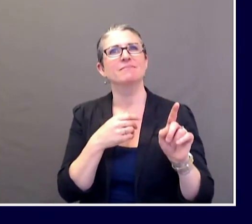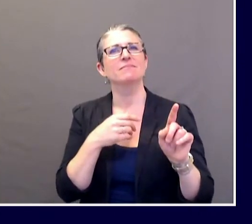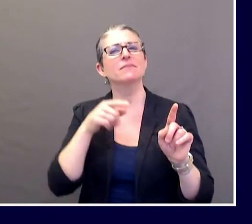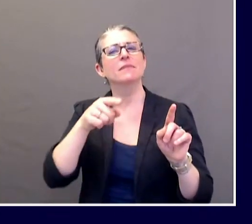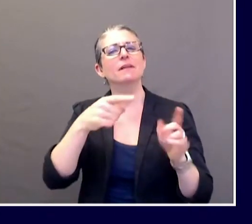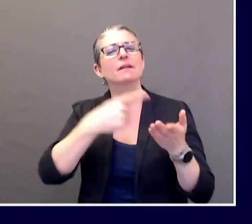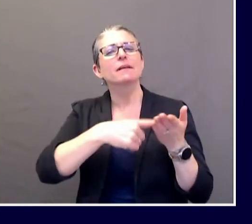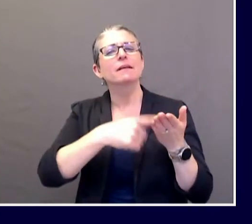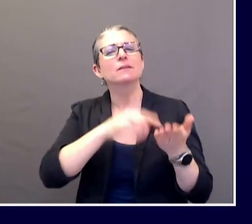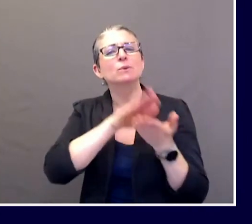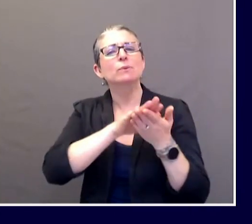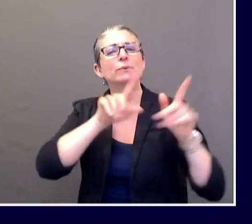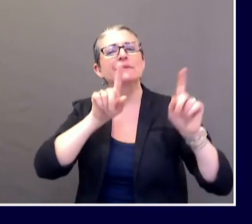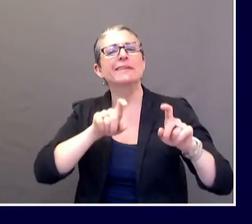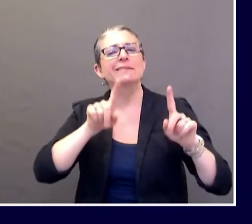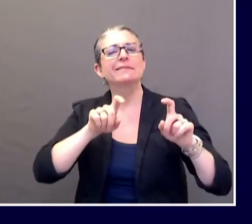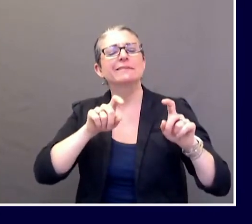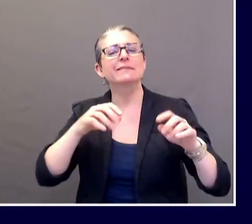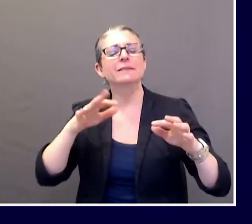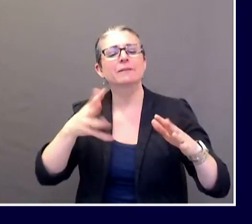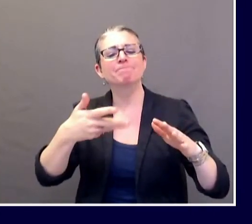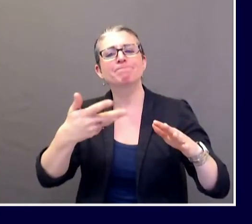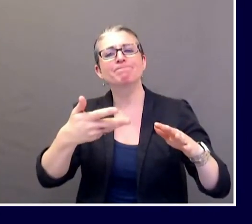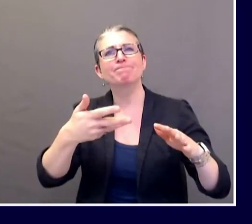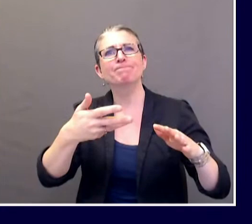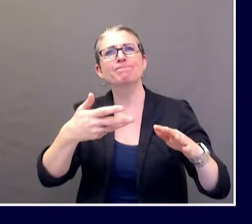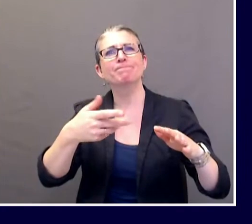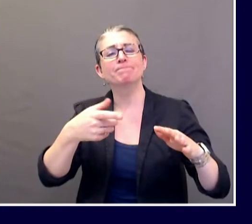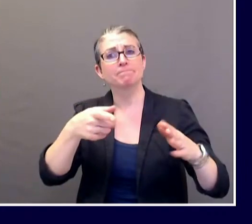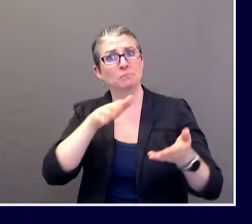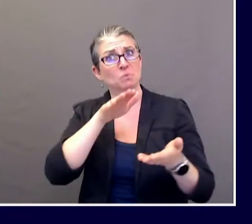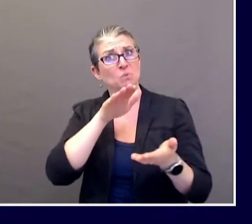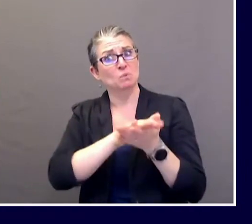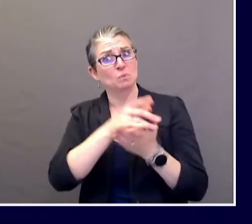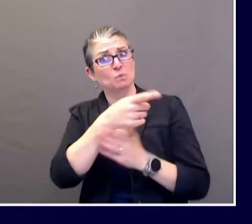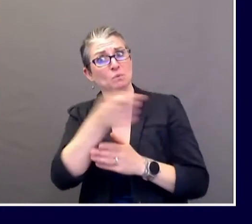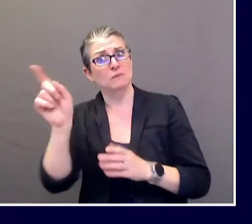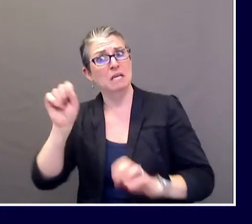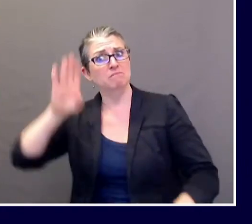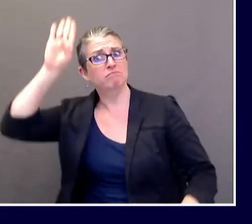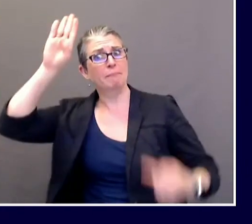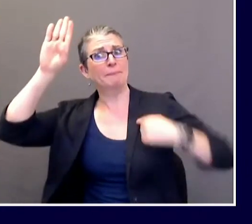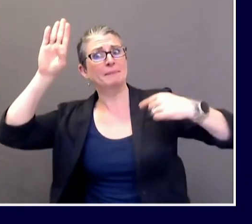of. Can you first primarily just kind of explain why this strategy works?